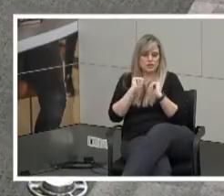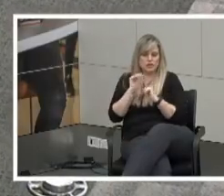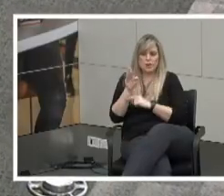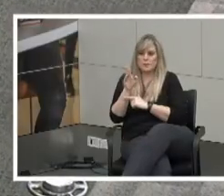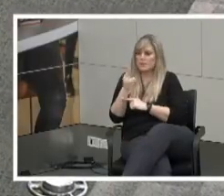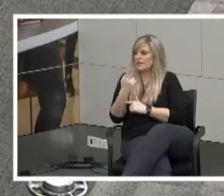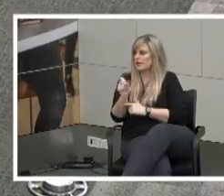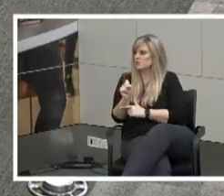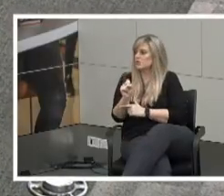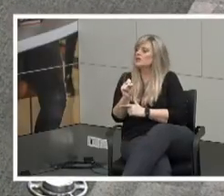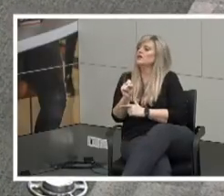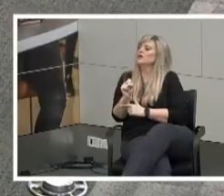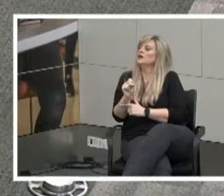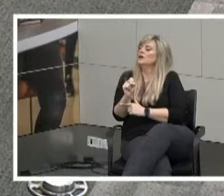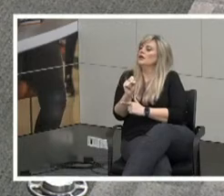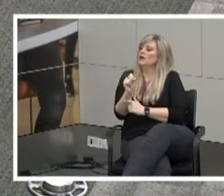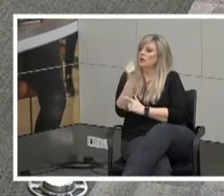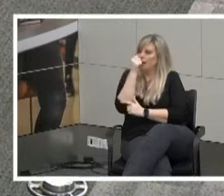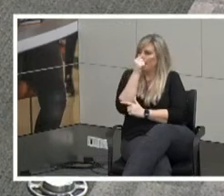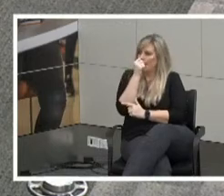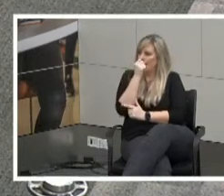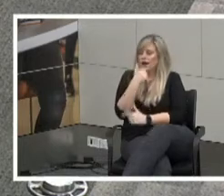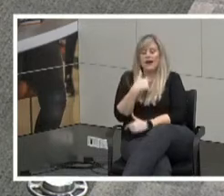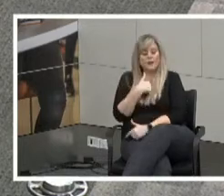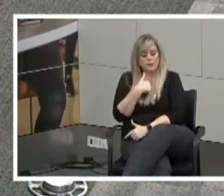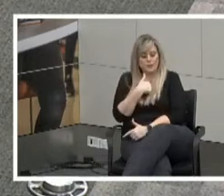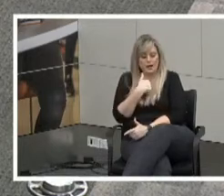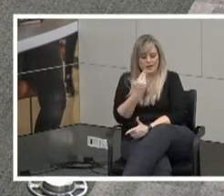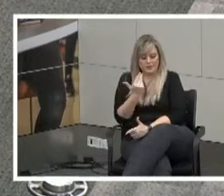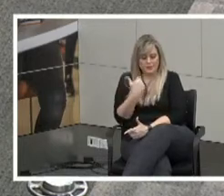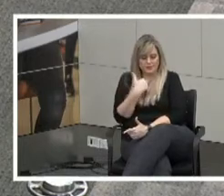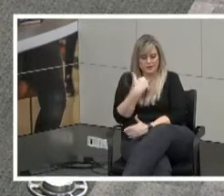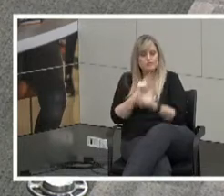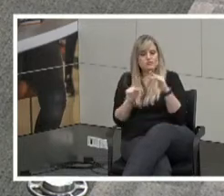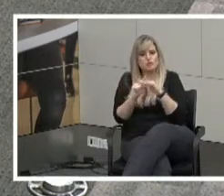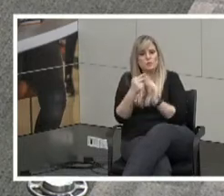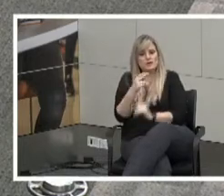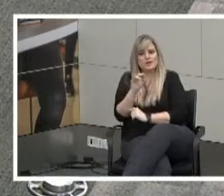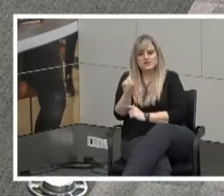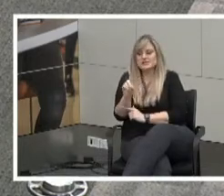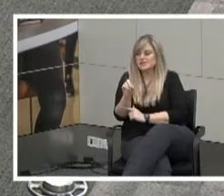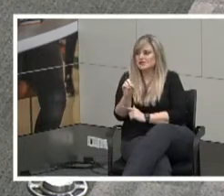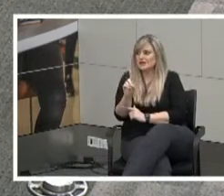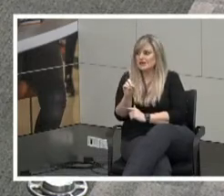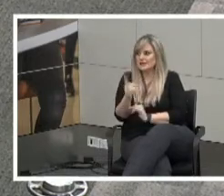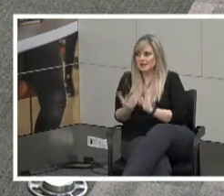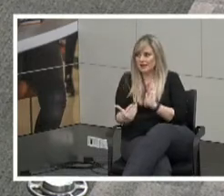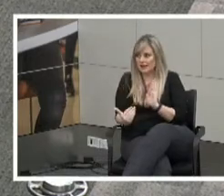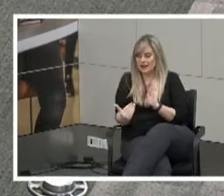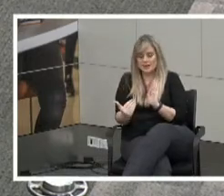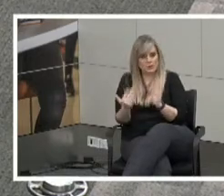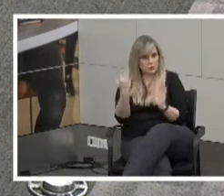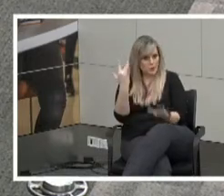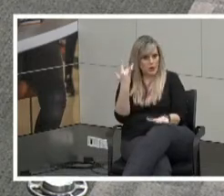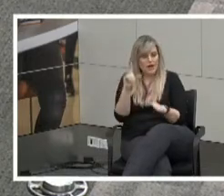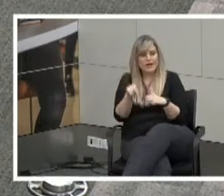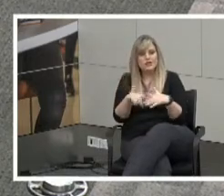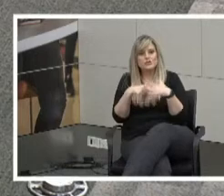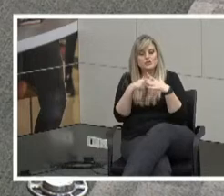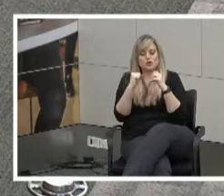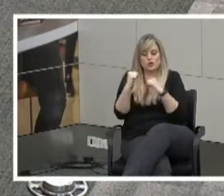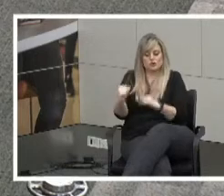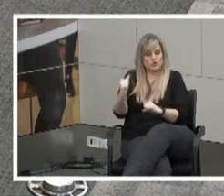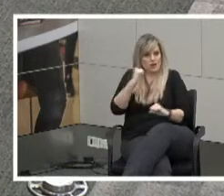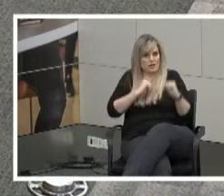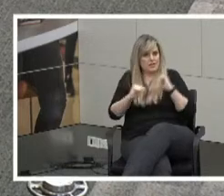school um I uh came to HISD again to uh start a strong